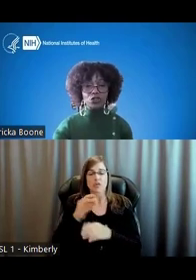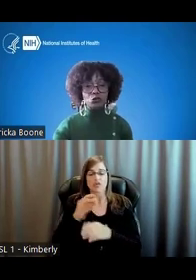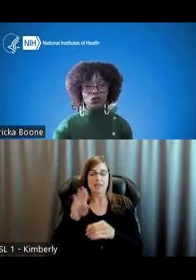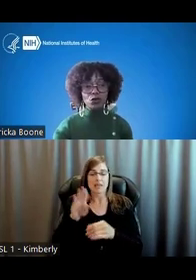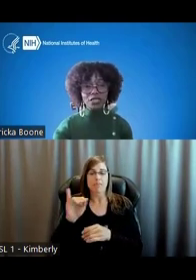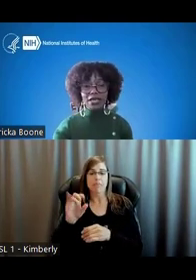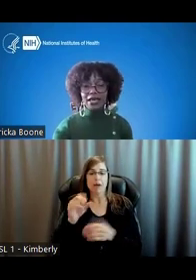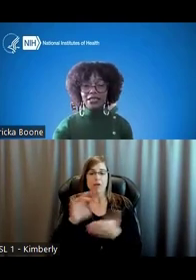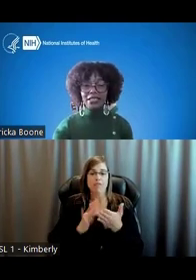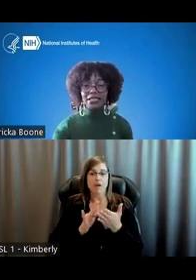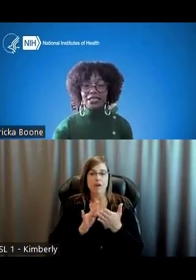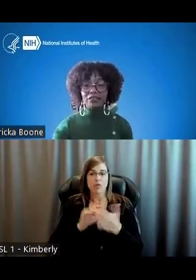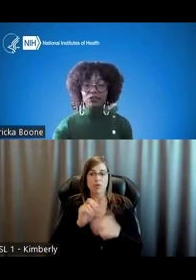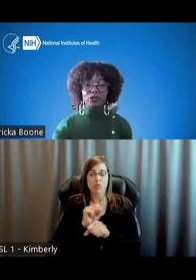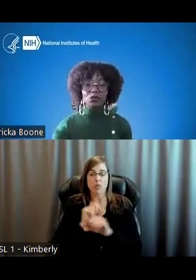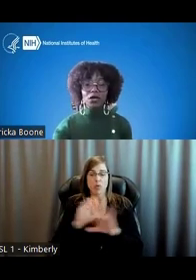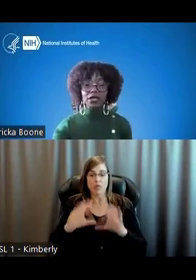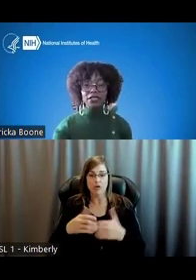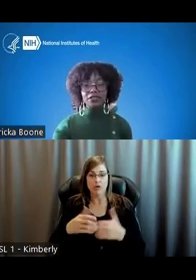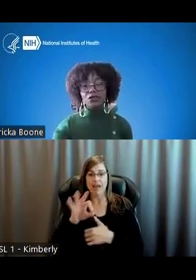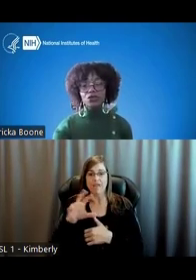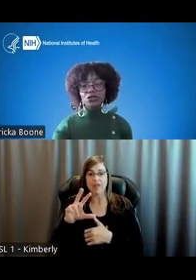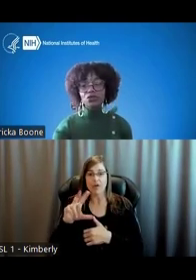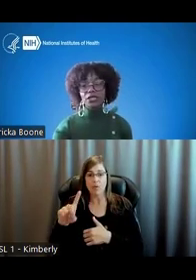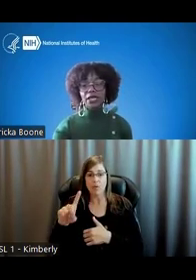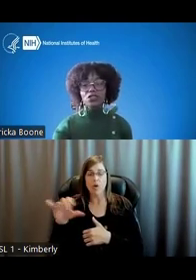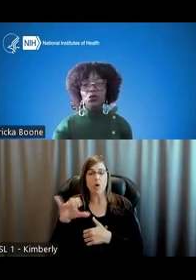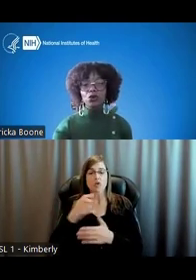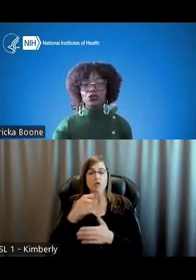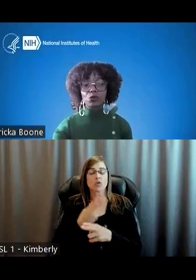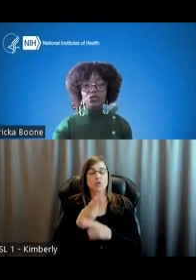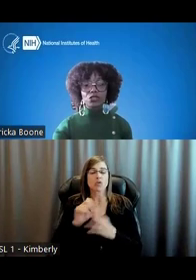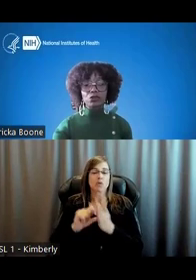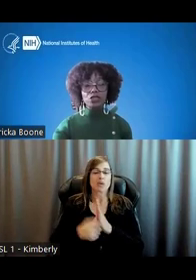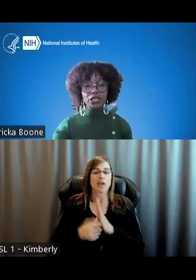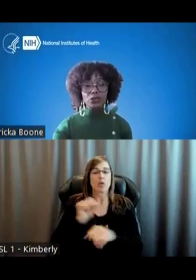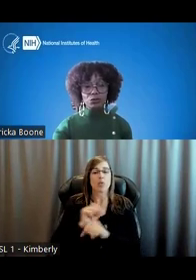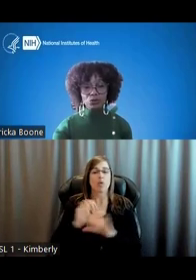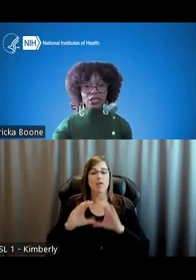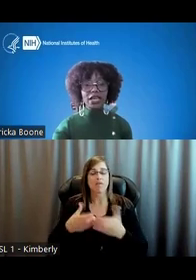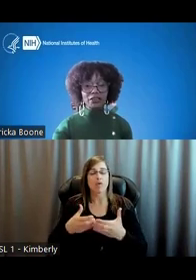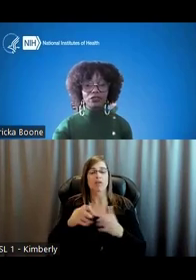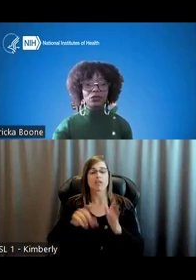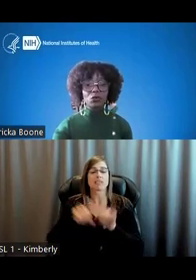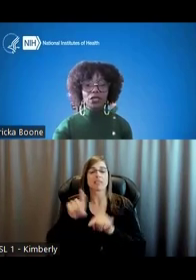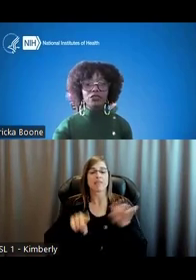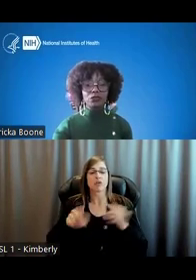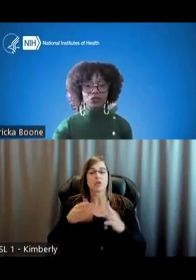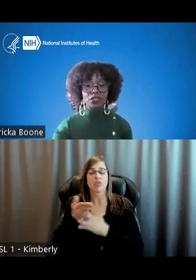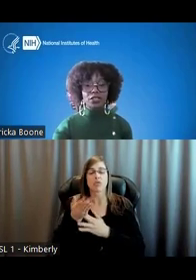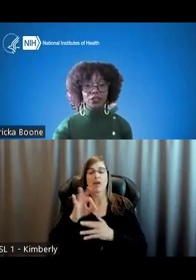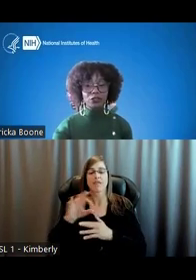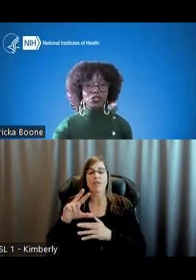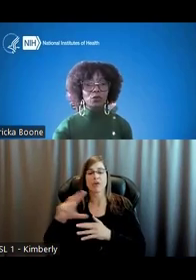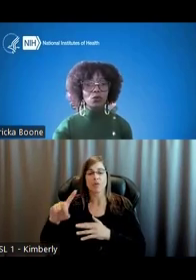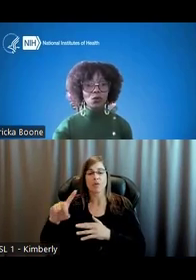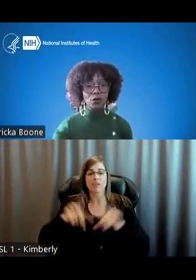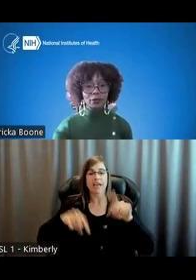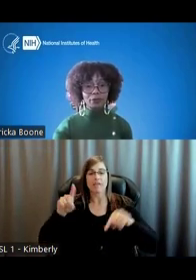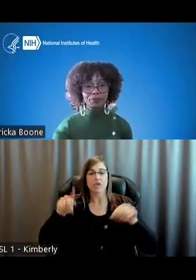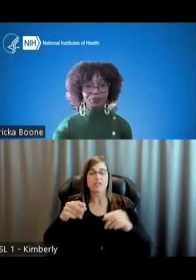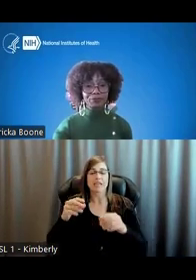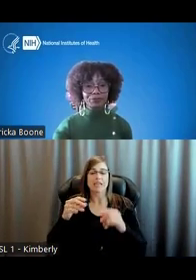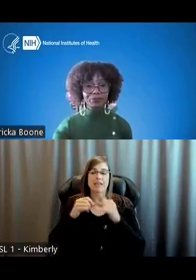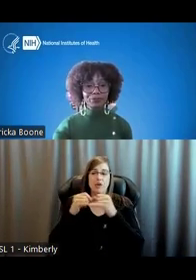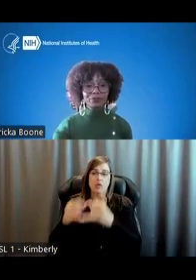biomedical research workforce. The F31 is also used to enhance workforce diversity through the F31 Diversity Fellowship